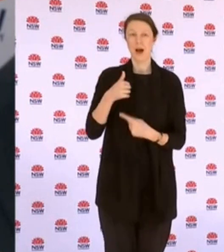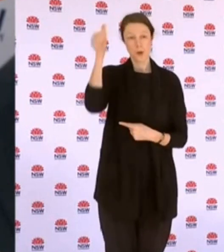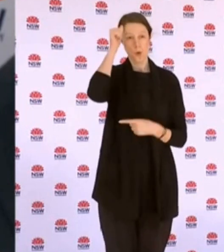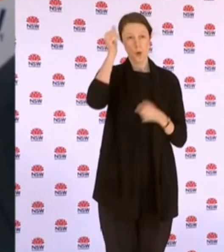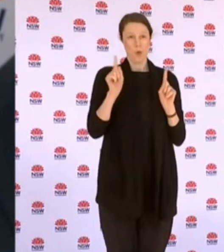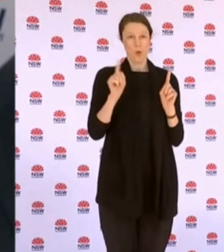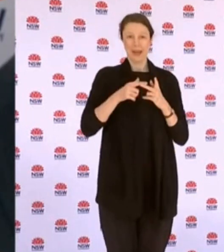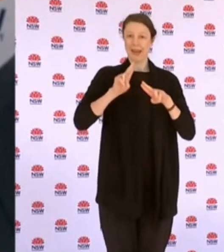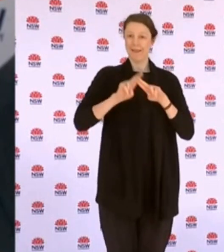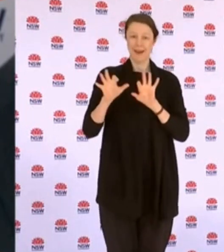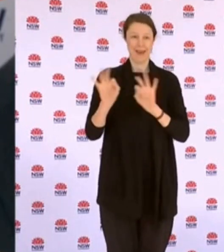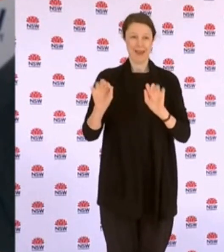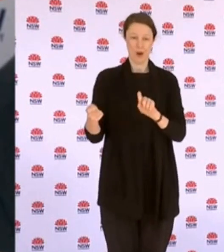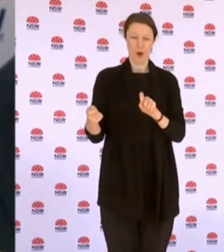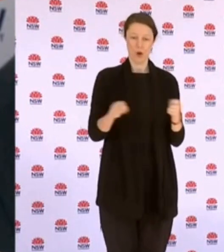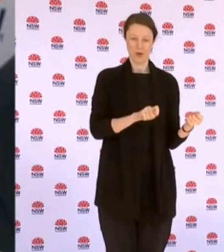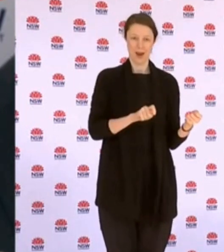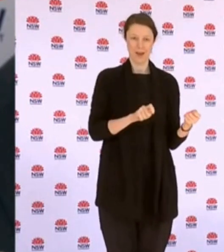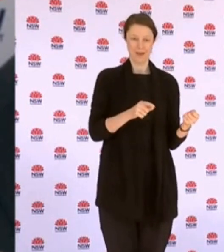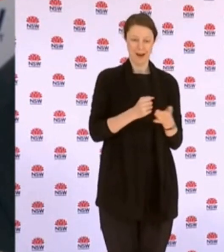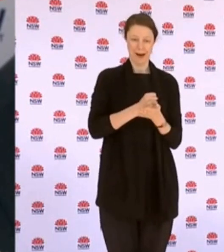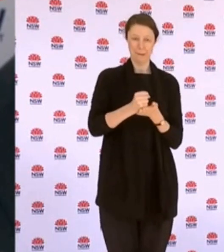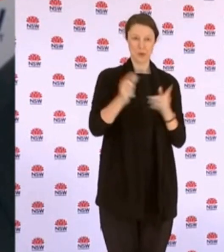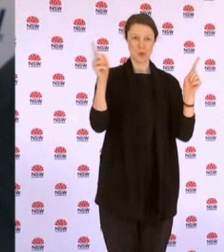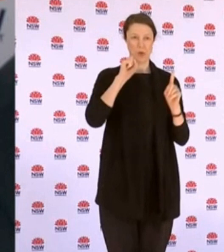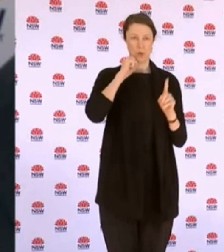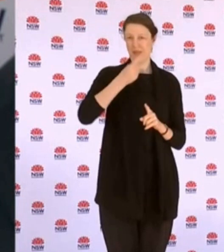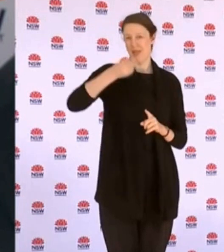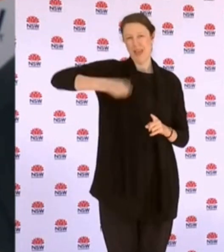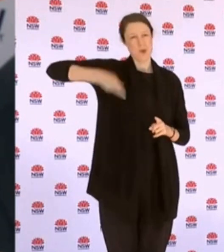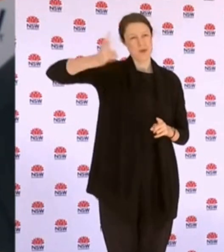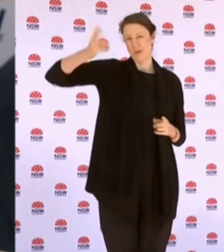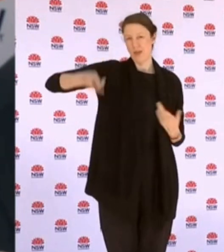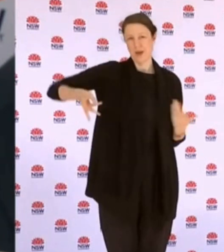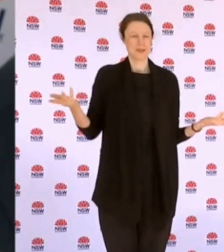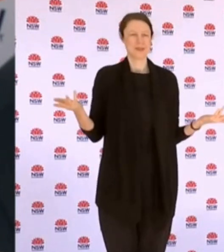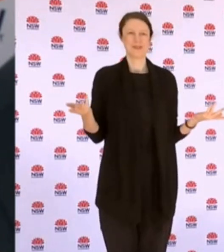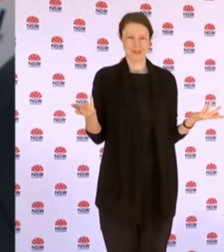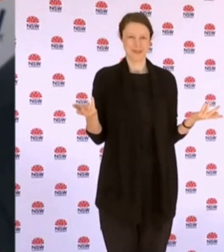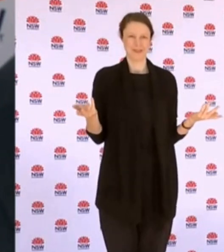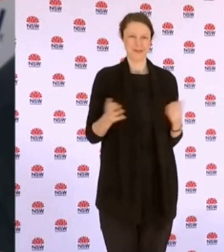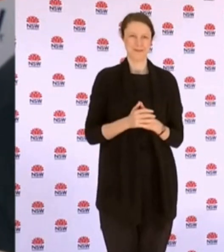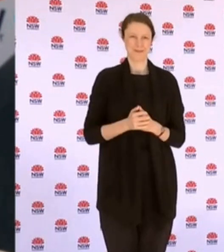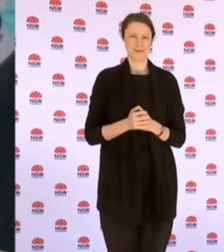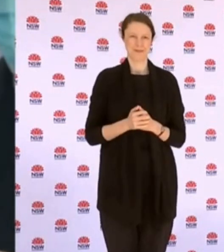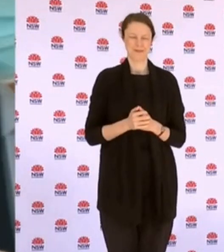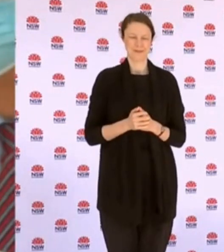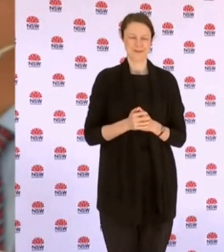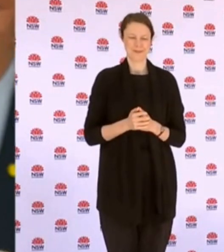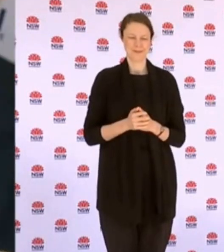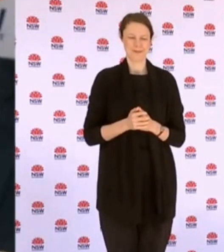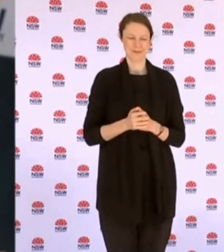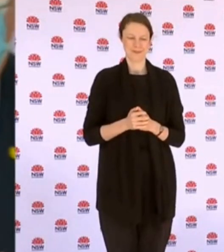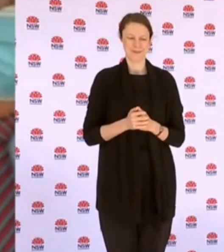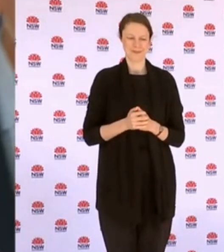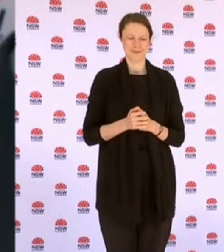of cases in New South Wales today, because we know that without limiting mobility, this virus would have taken off. We are now